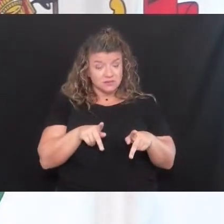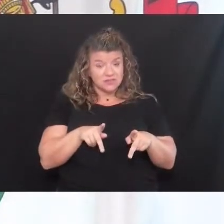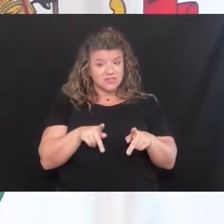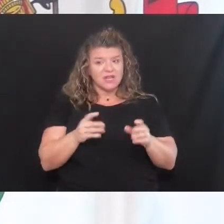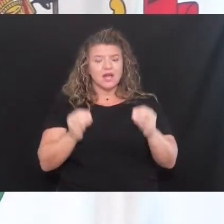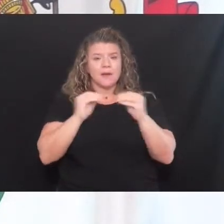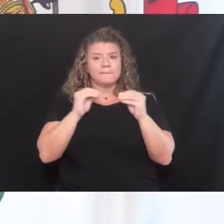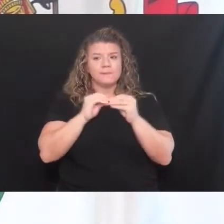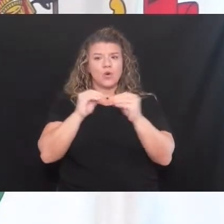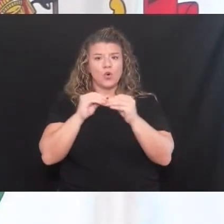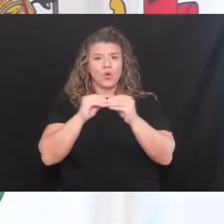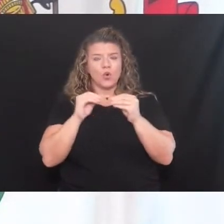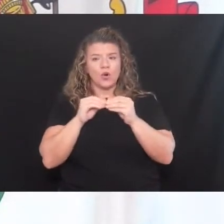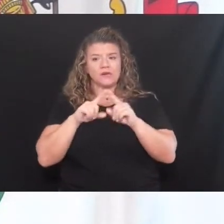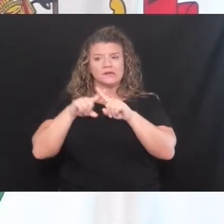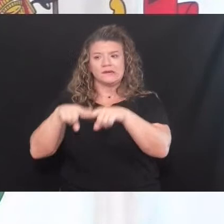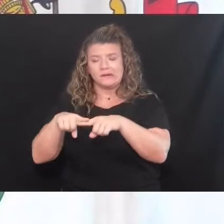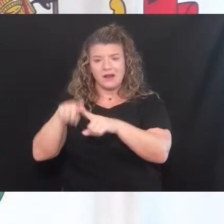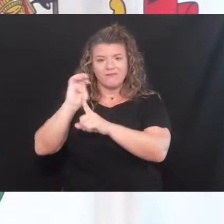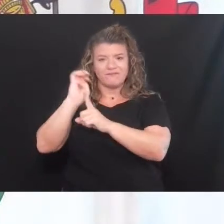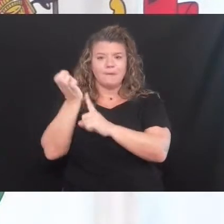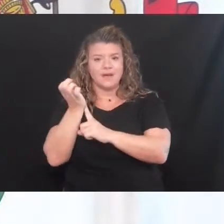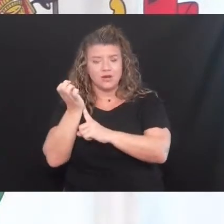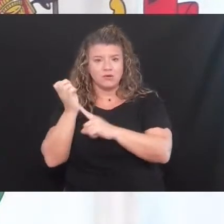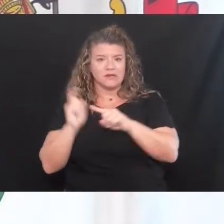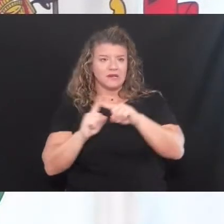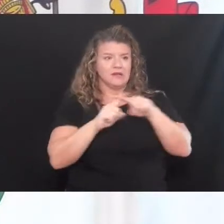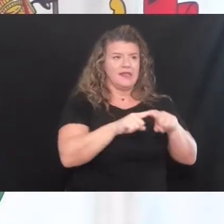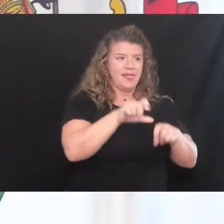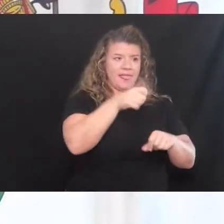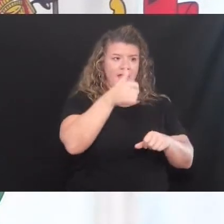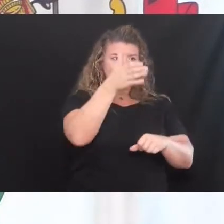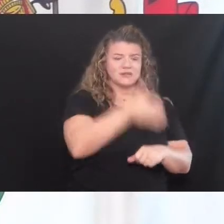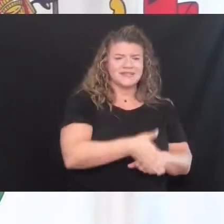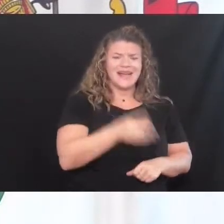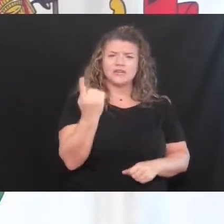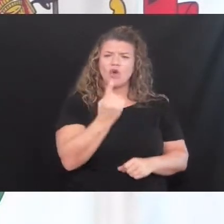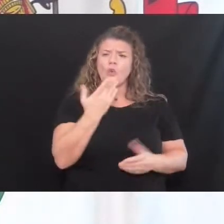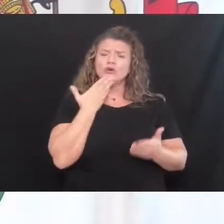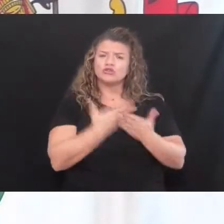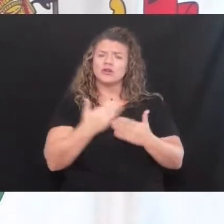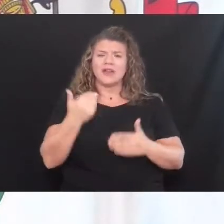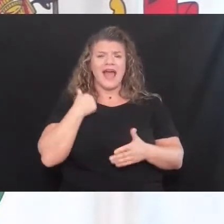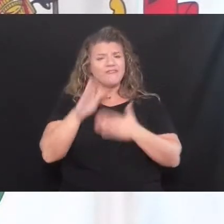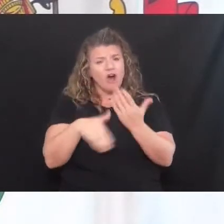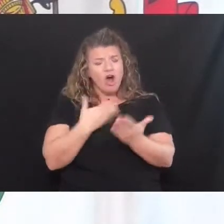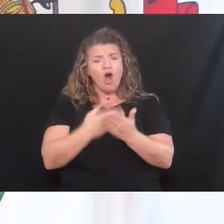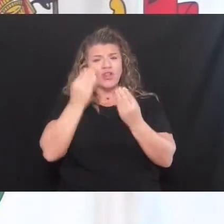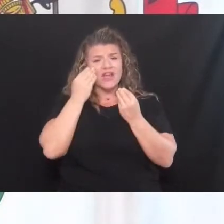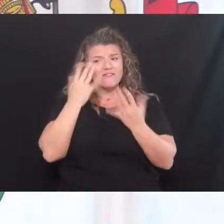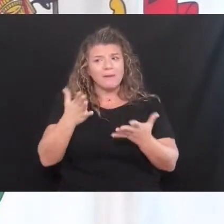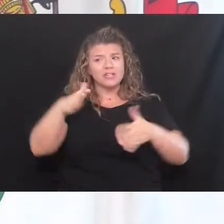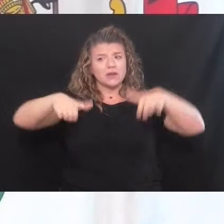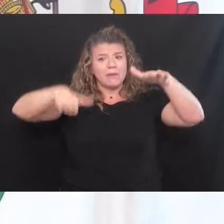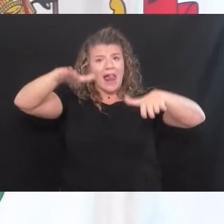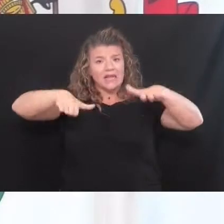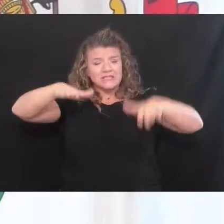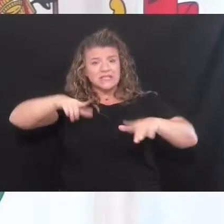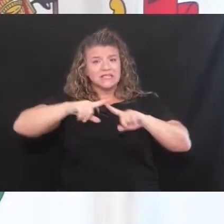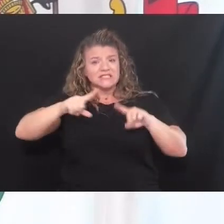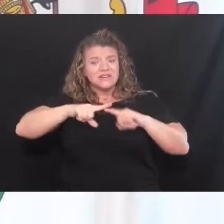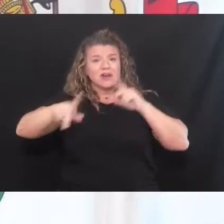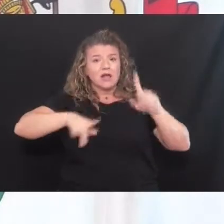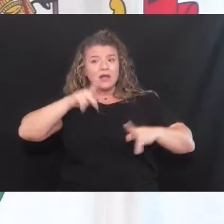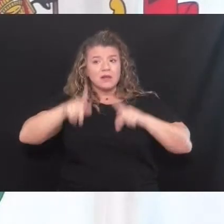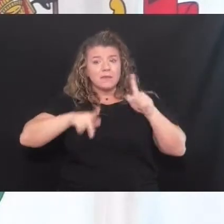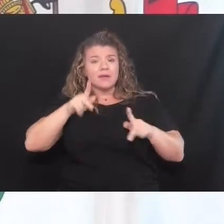more leaning towards the environmental side and everything is always good. It's always good to have that information bounced at different folks and everything. But